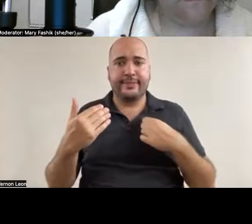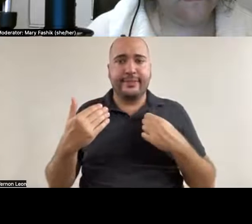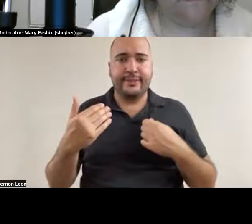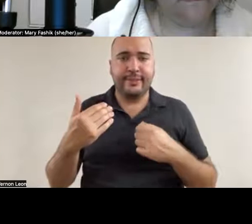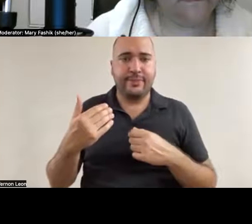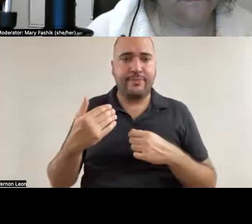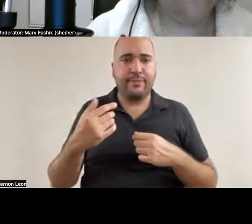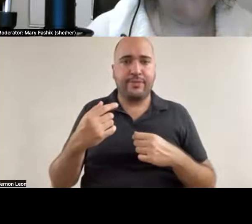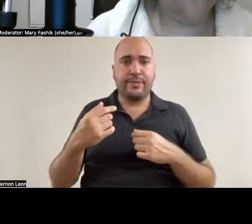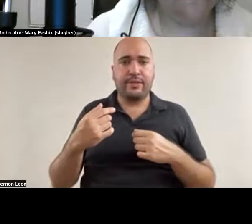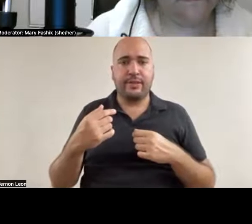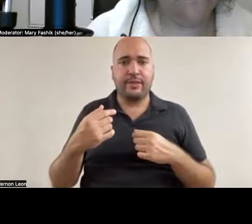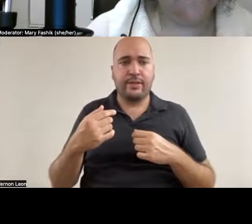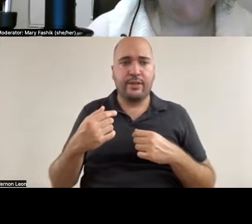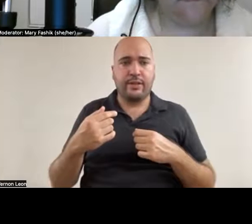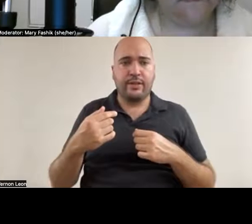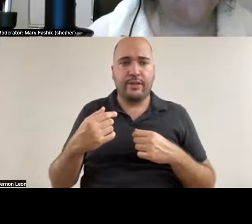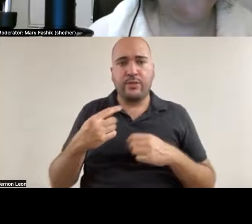is accessible and equitable.